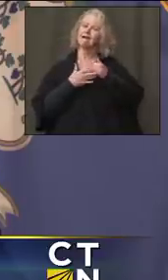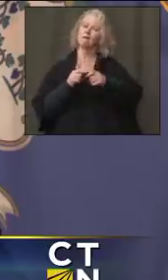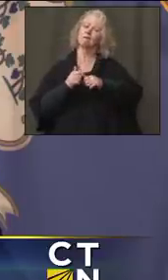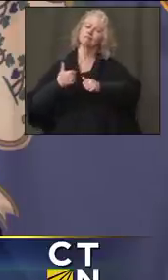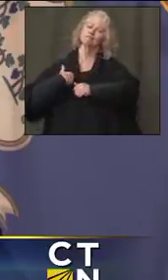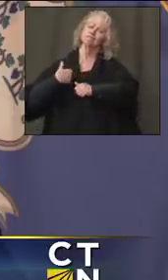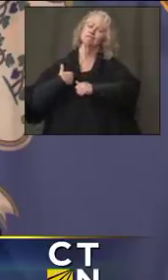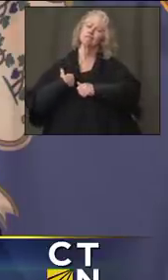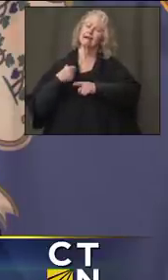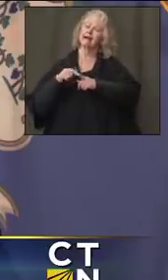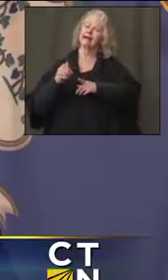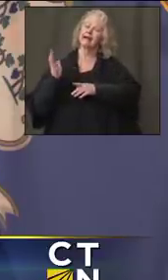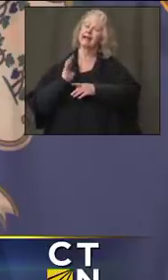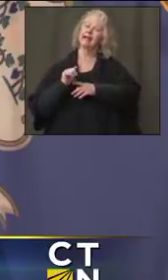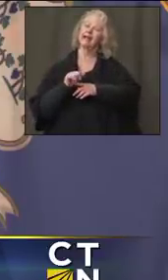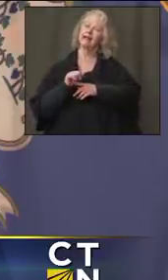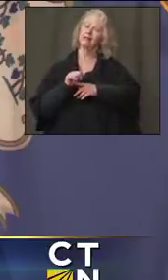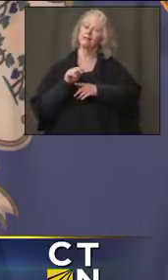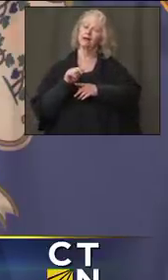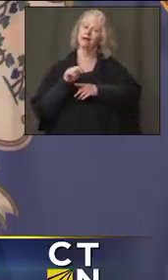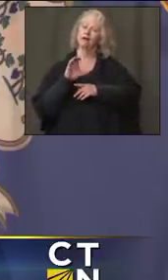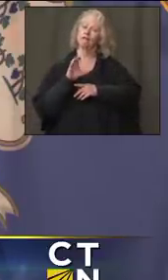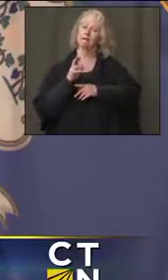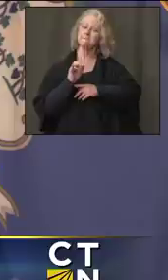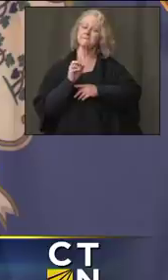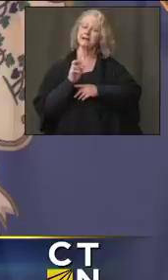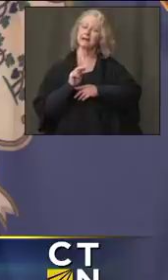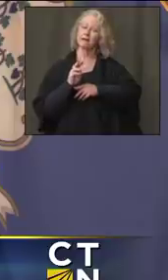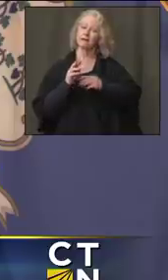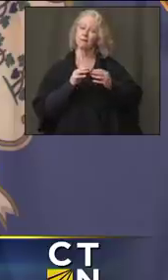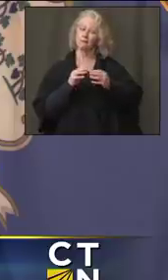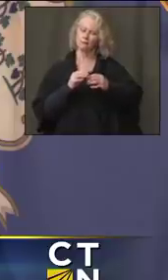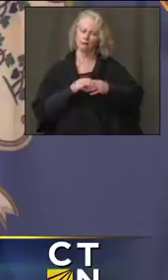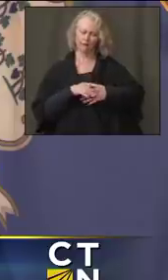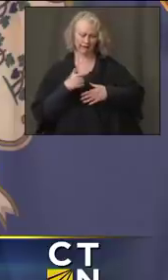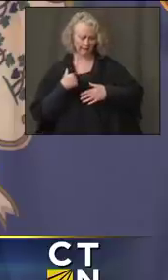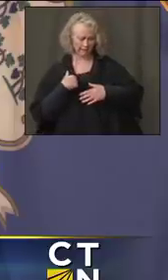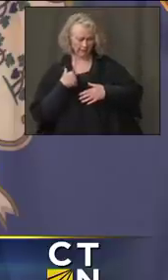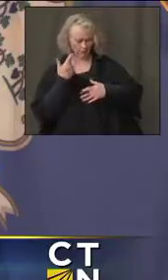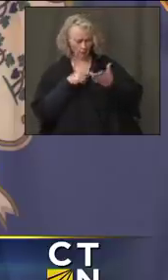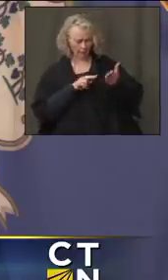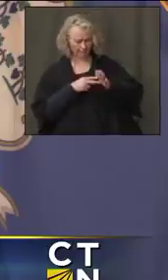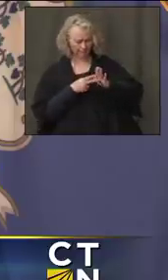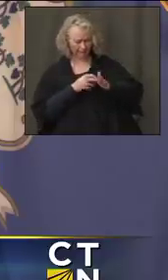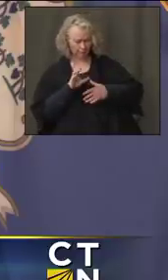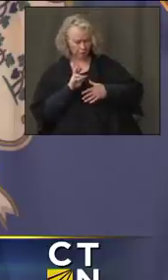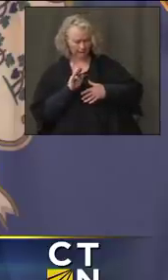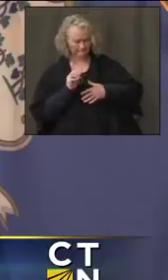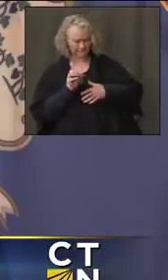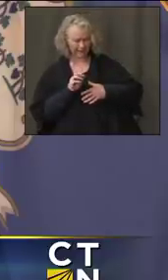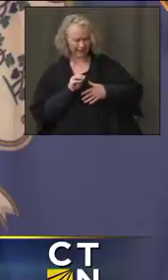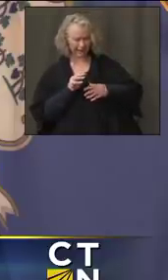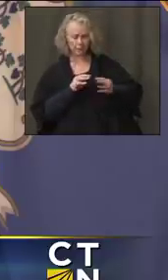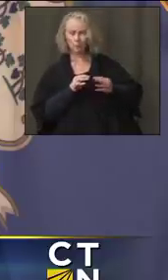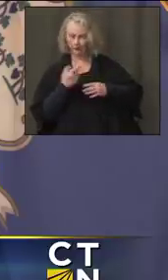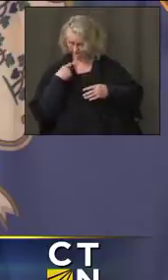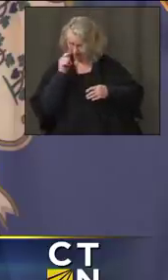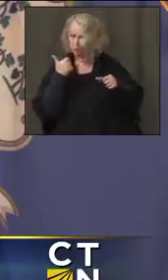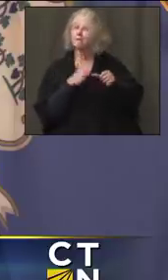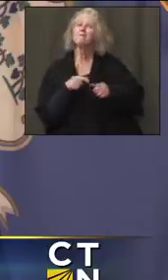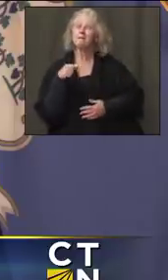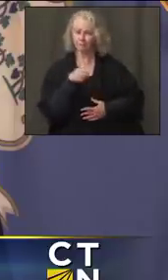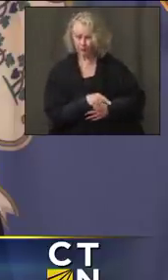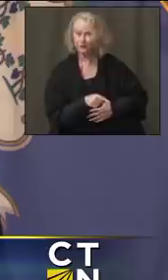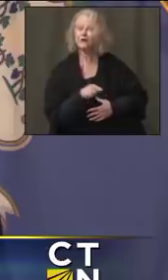Crimean War. And I just told the nurses 200 years later, I can't remember what the Crimean War was about, but I remember Florence Nightingale